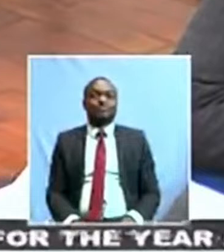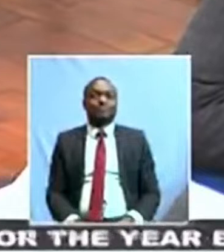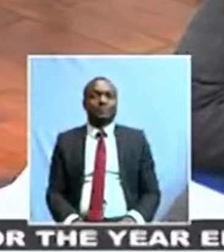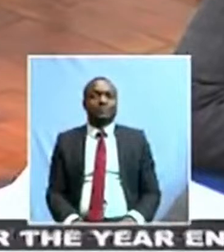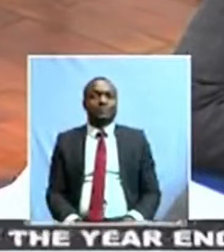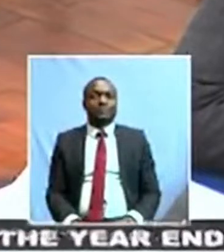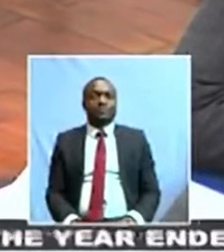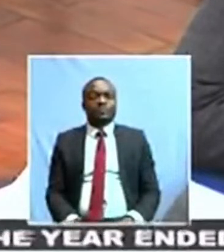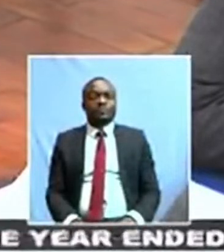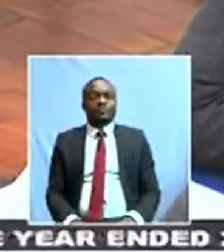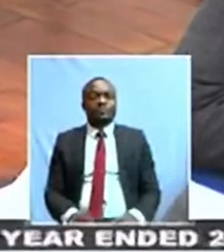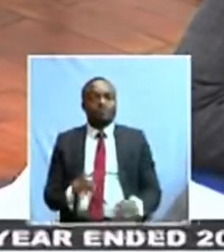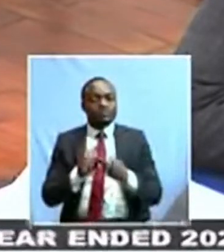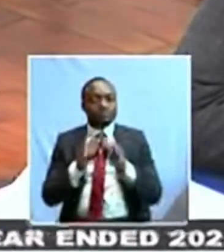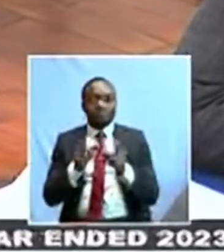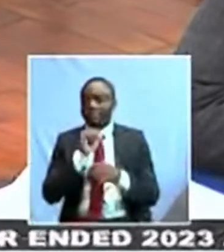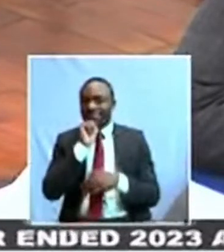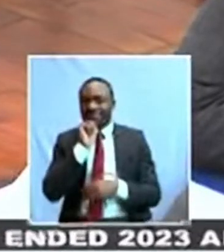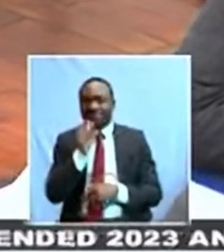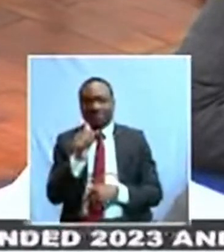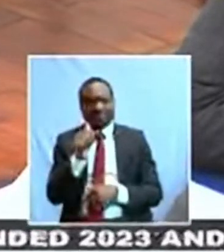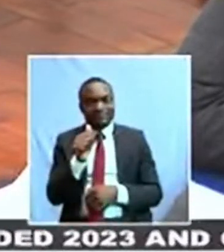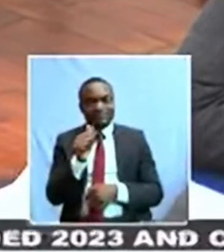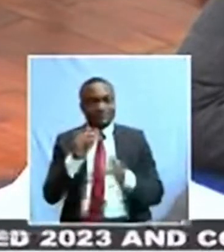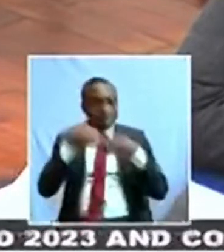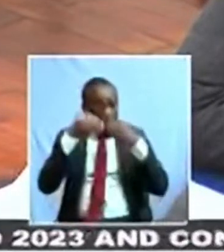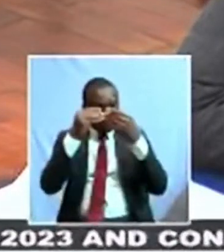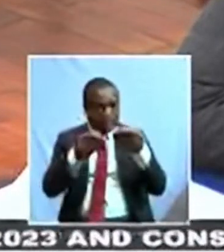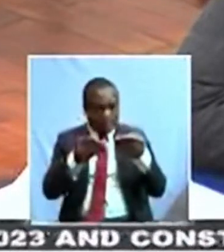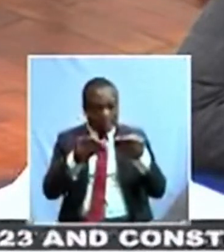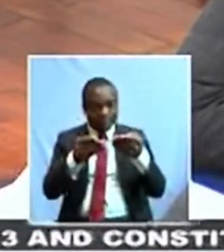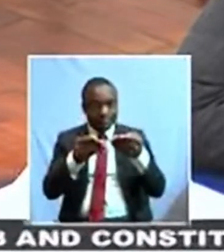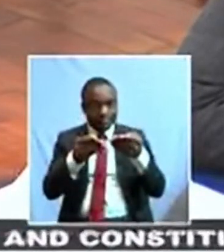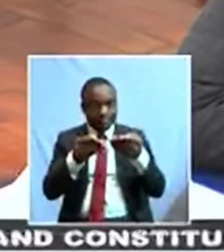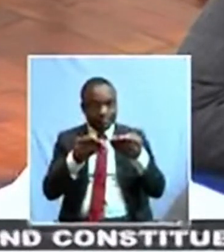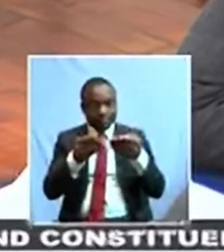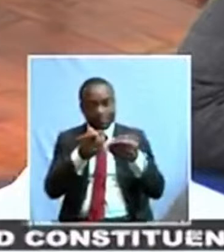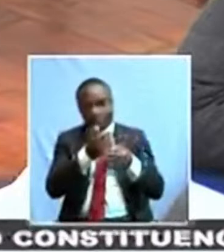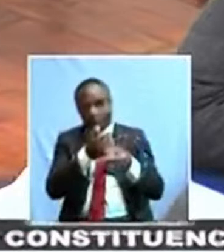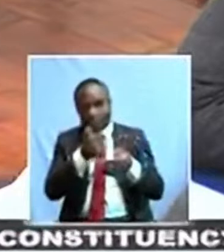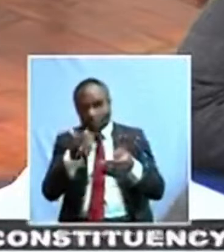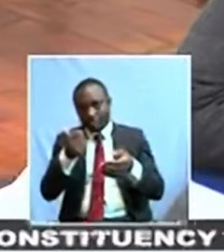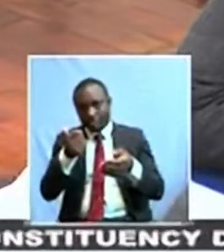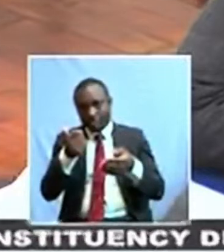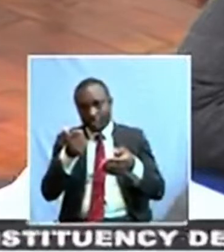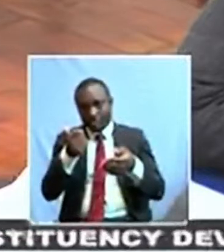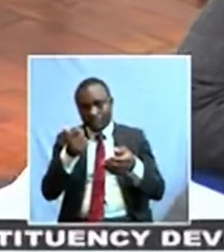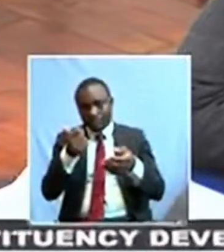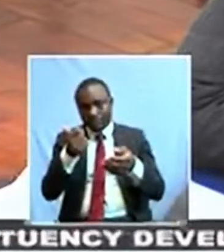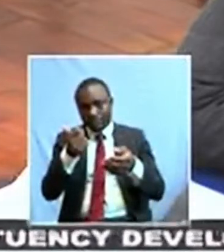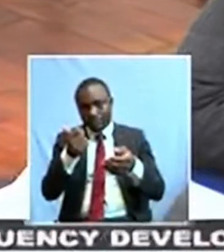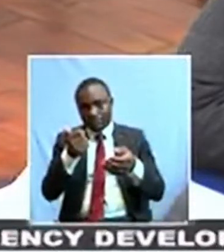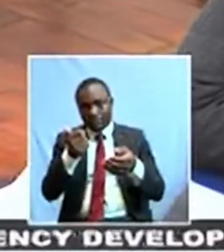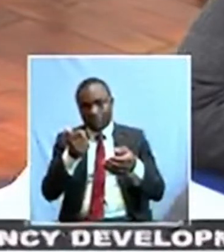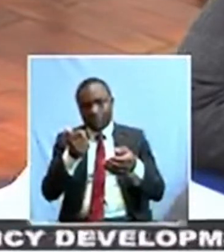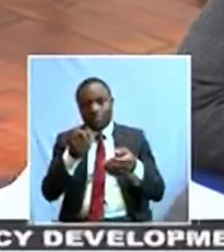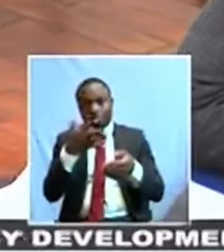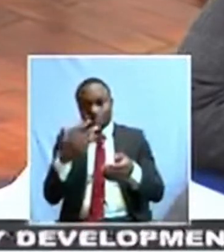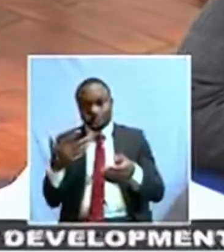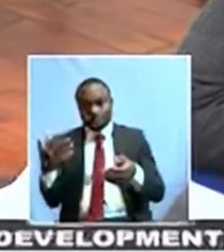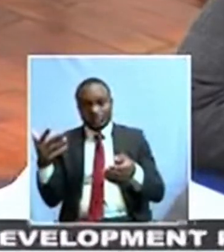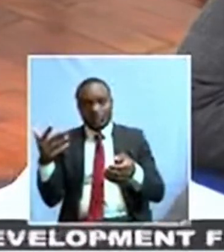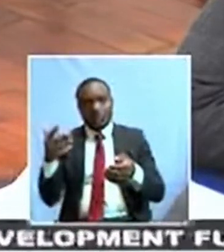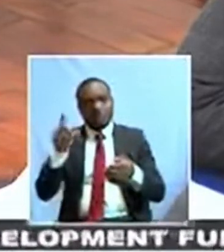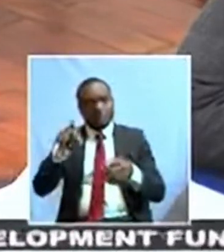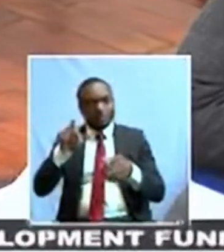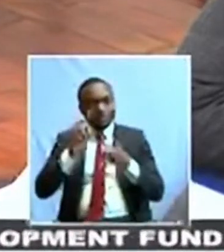except we did not provide the extra receptacles and the bins that were required. However, it